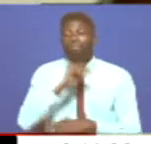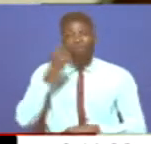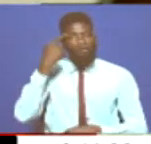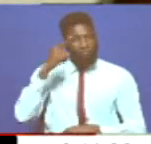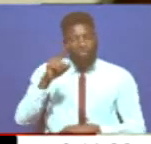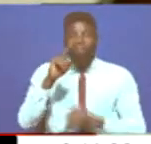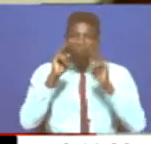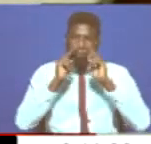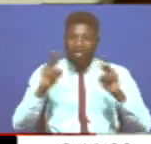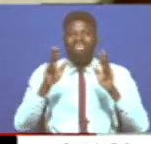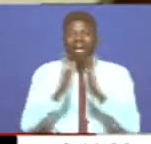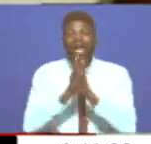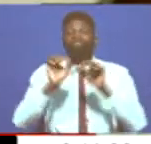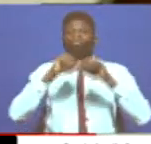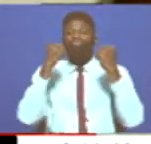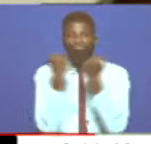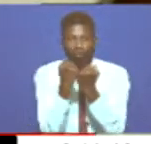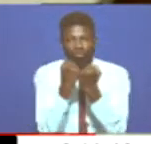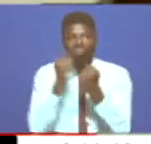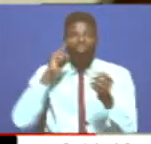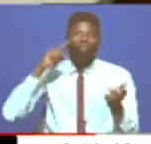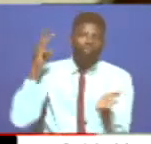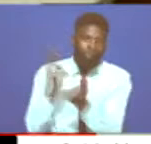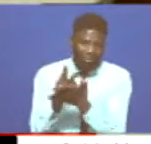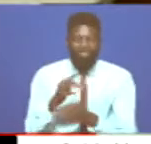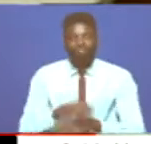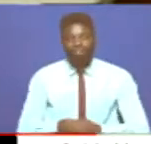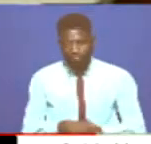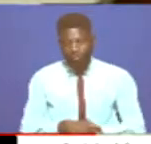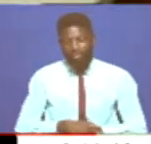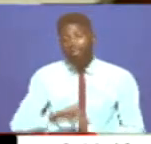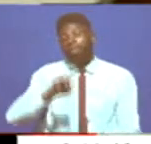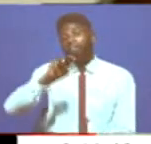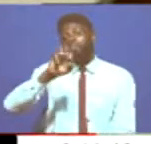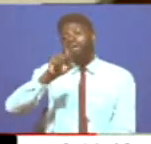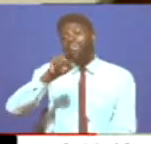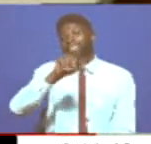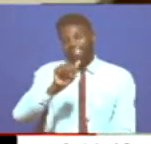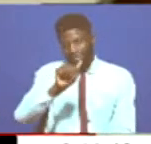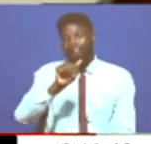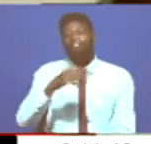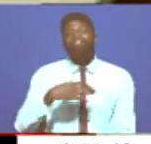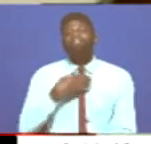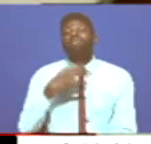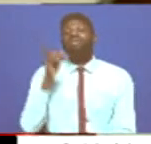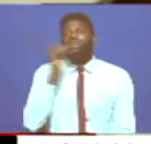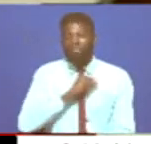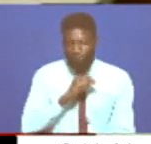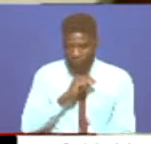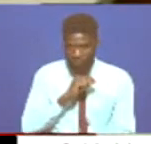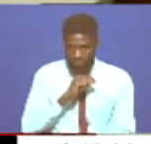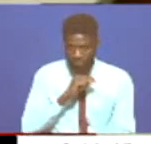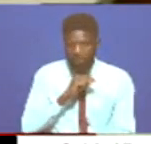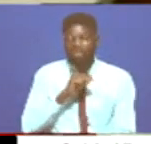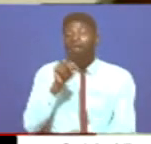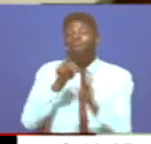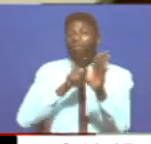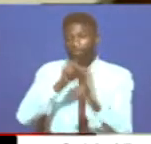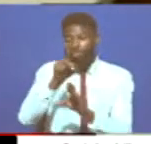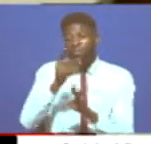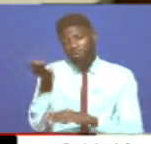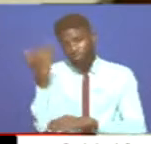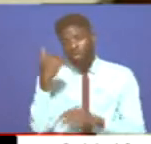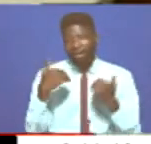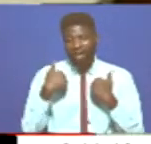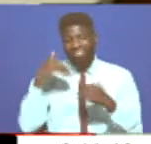Witness. Kamshe Meza visited the professor that we have previously featured in our Legends edition and gave us all the